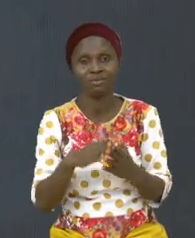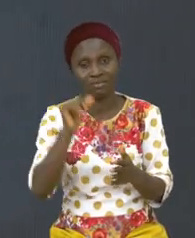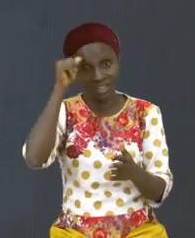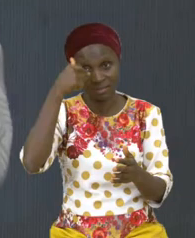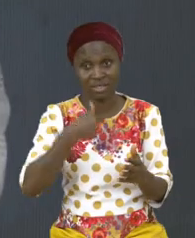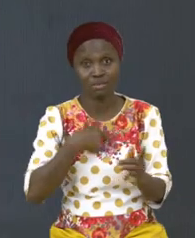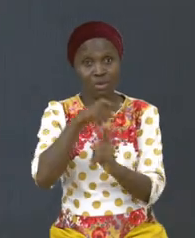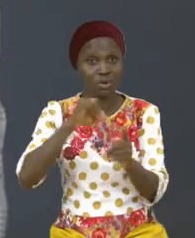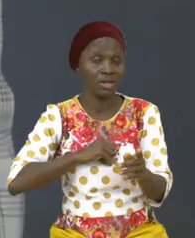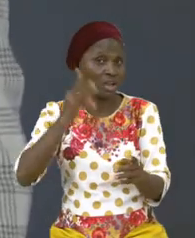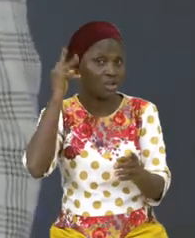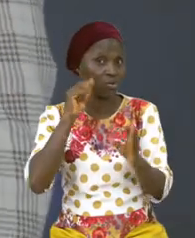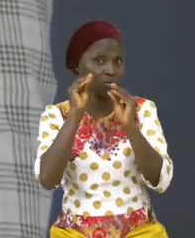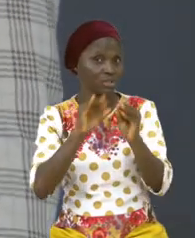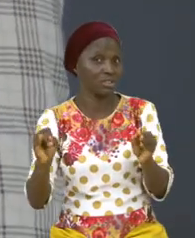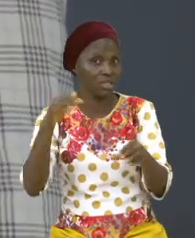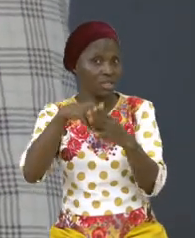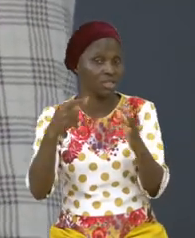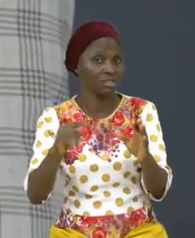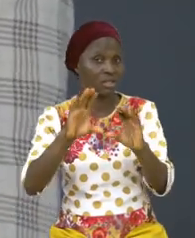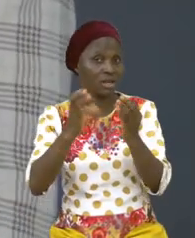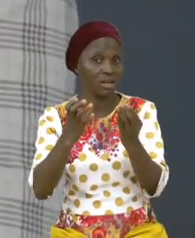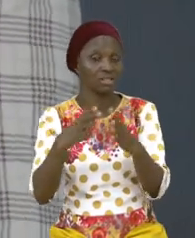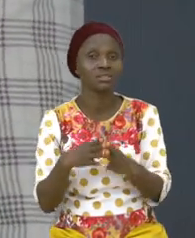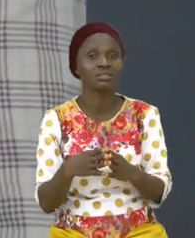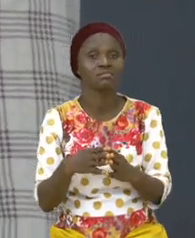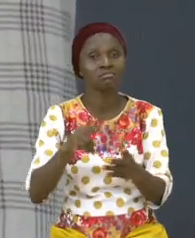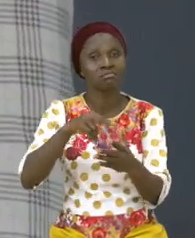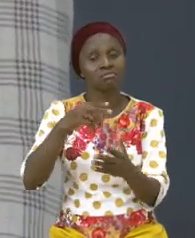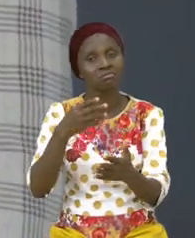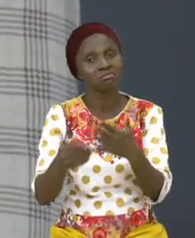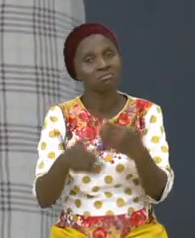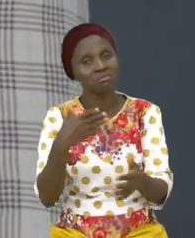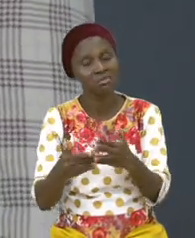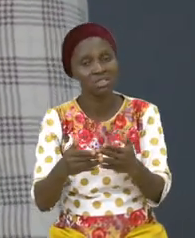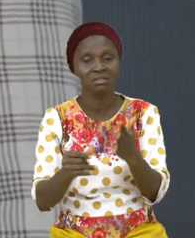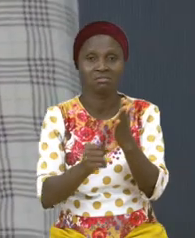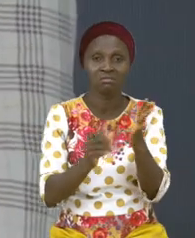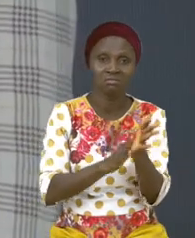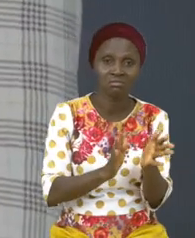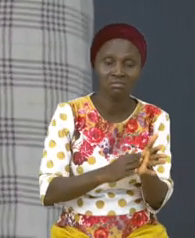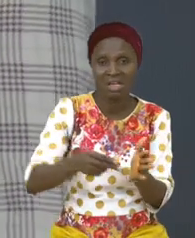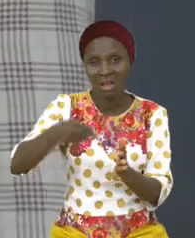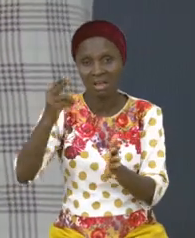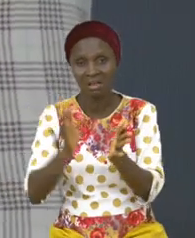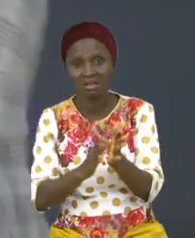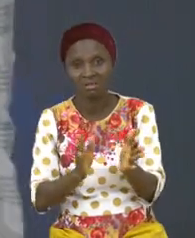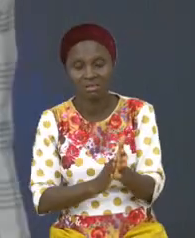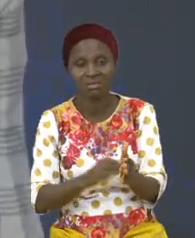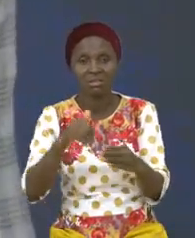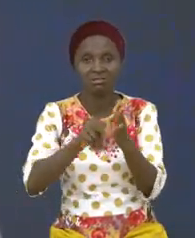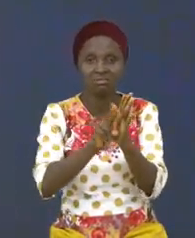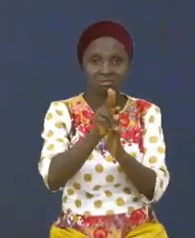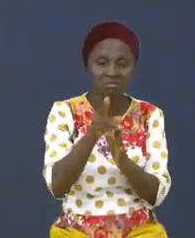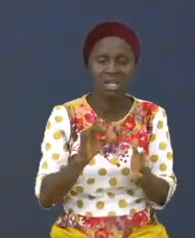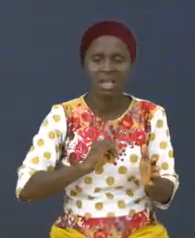was teaching in the class, whether secondary school, high school, university, I